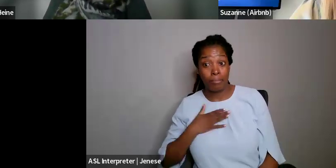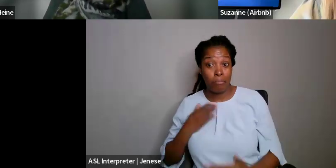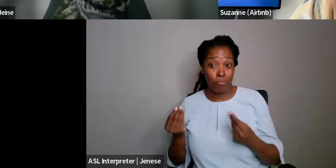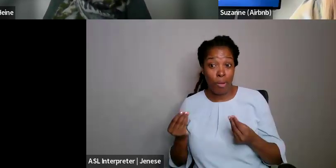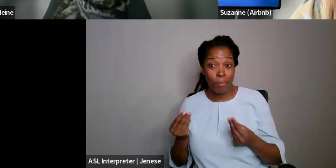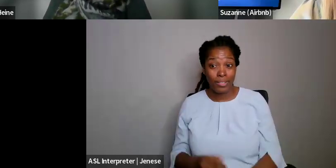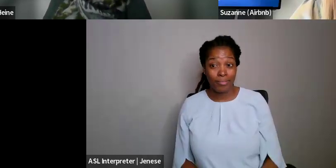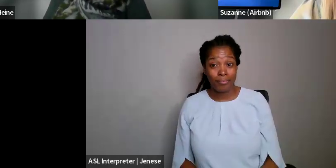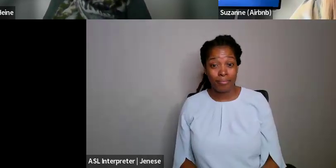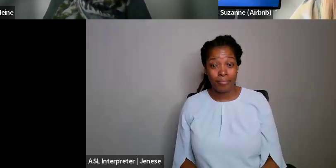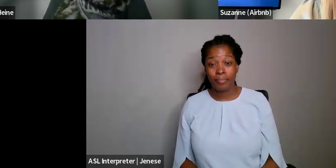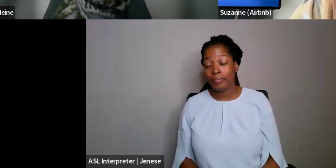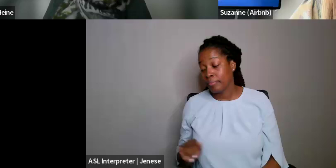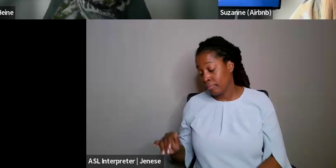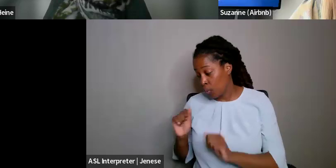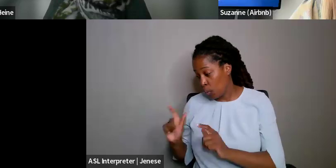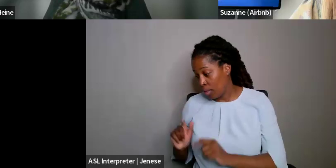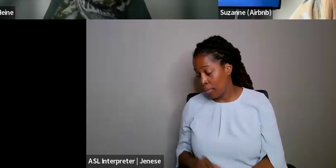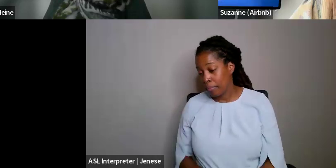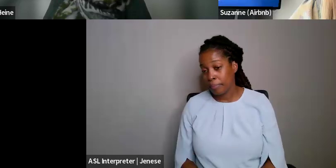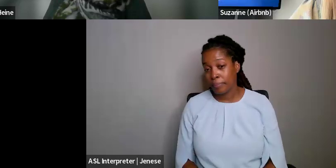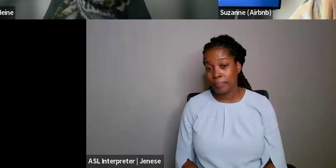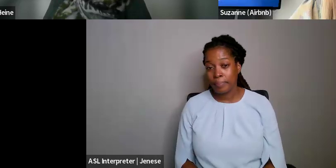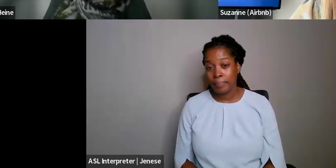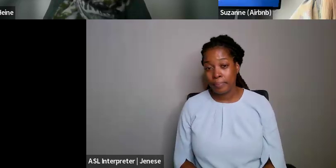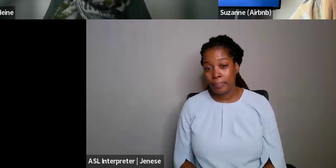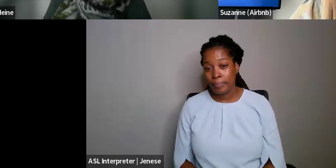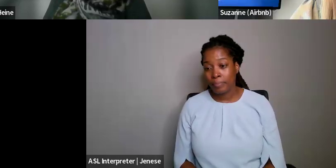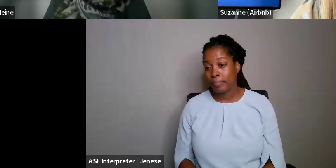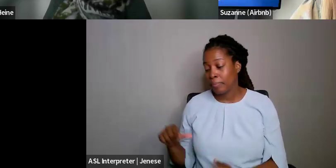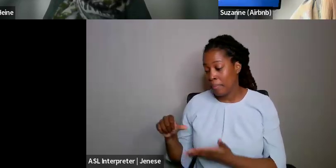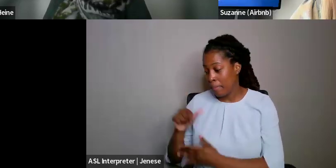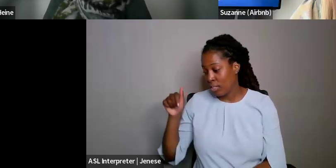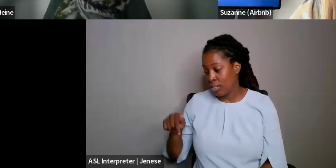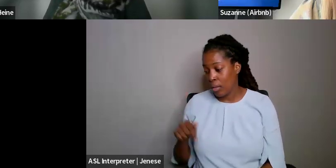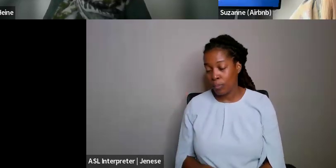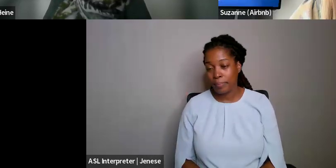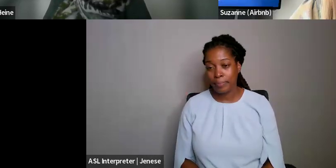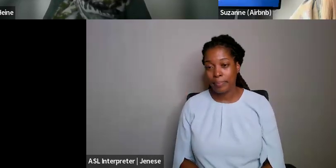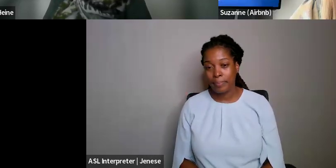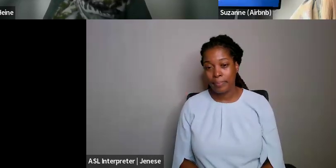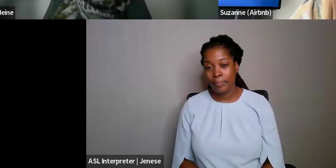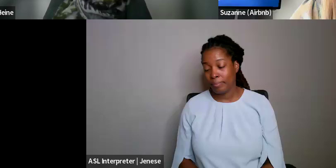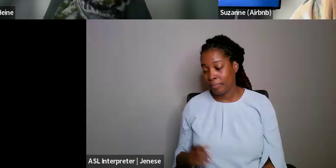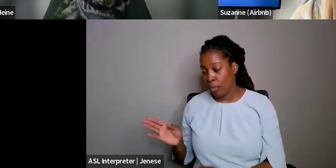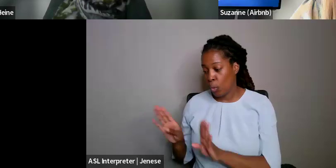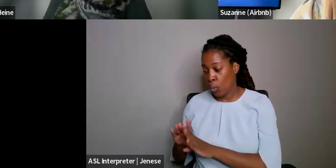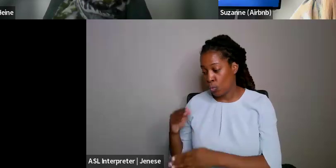up. I just want to check. Wake up, page down, close window,